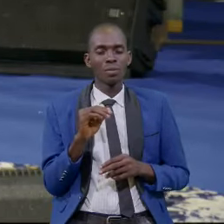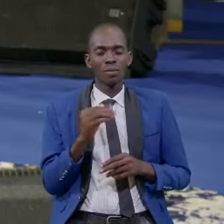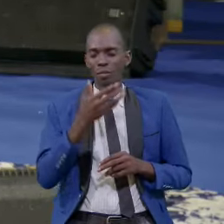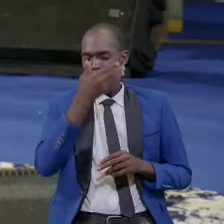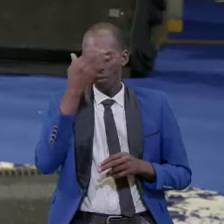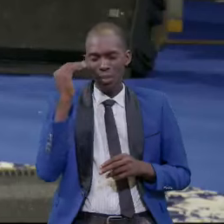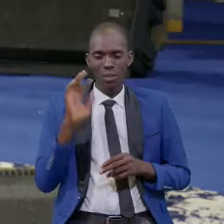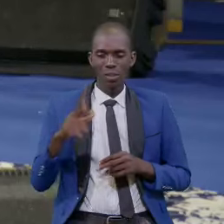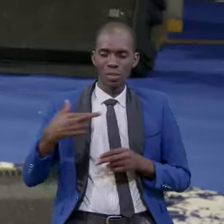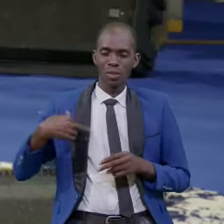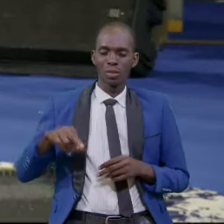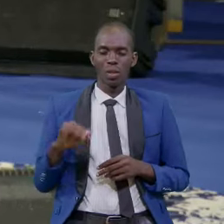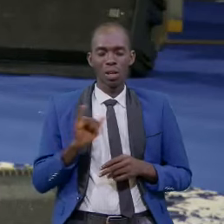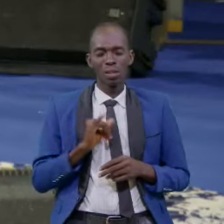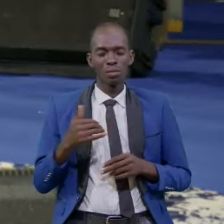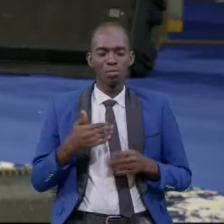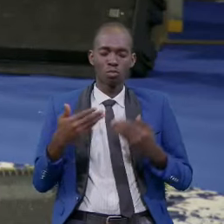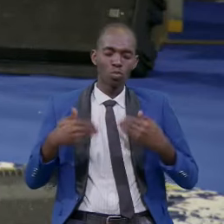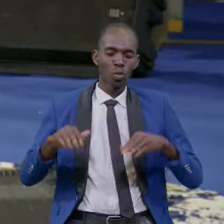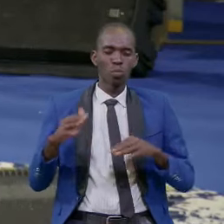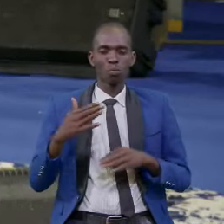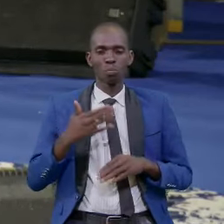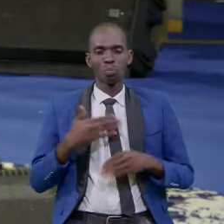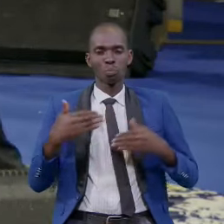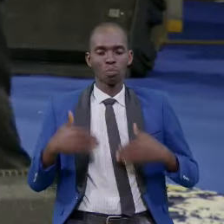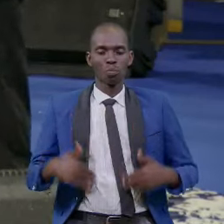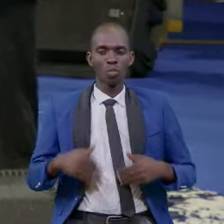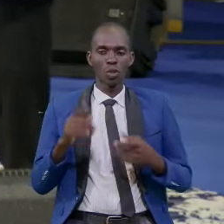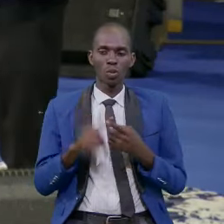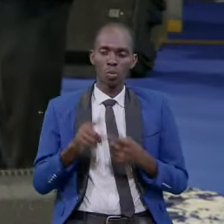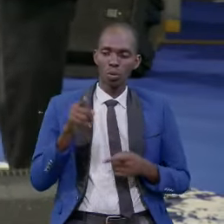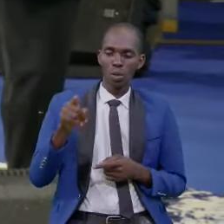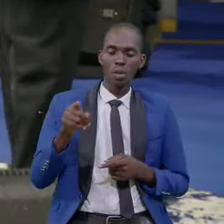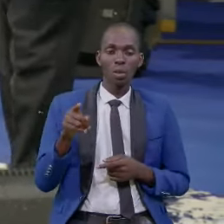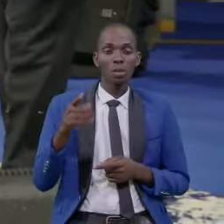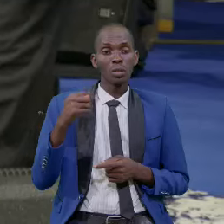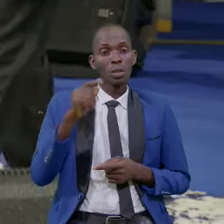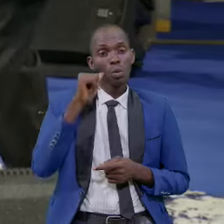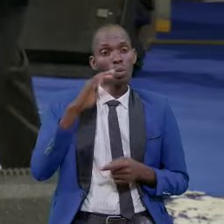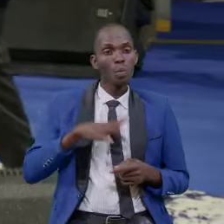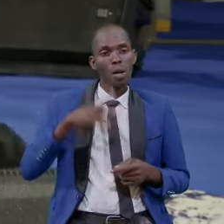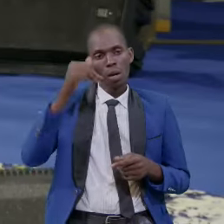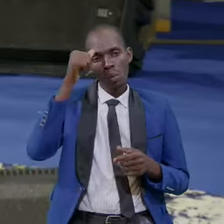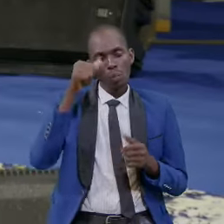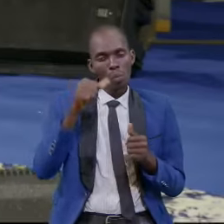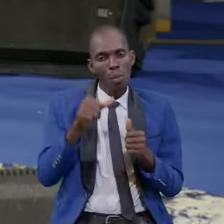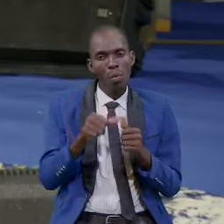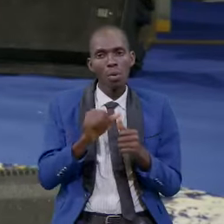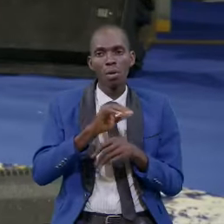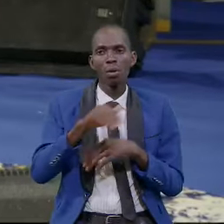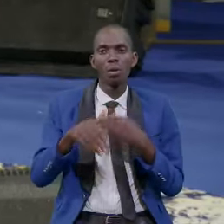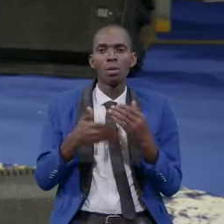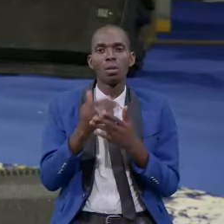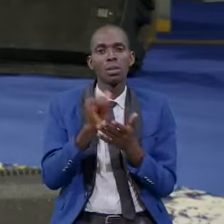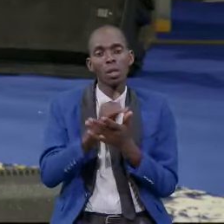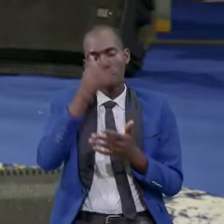I sold my body unto him. She remembered all that, and because of that